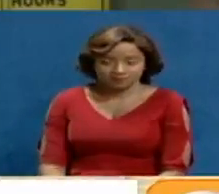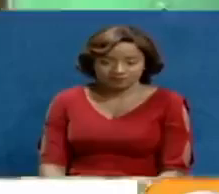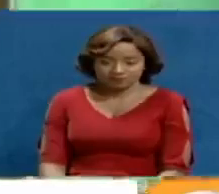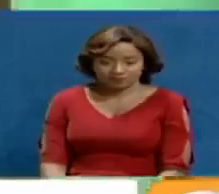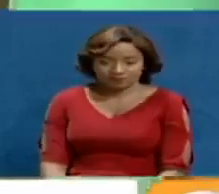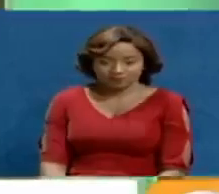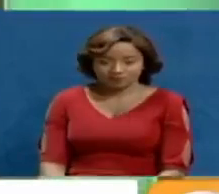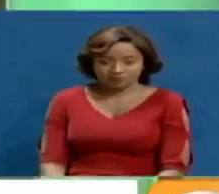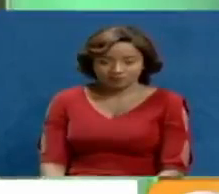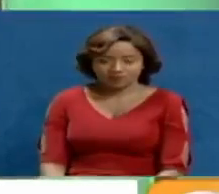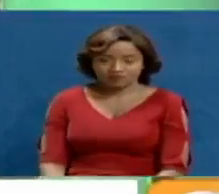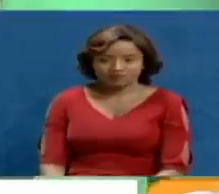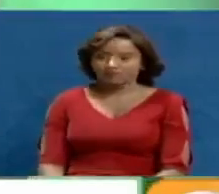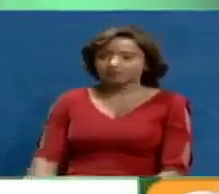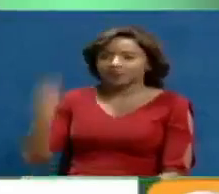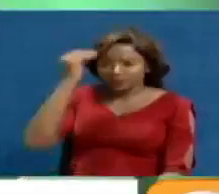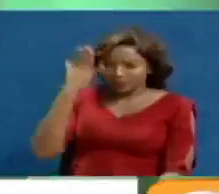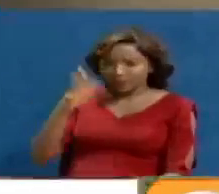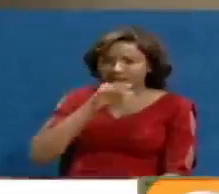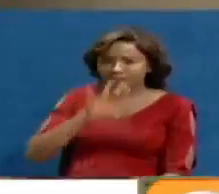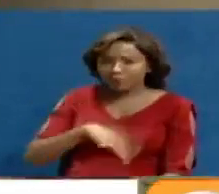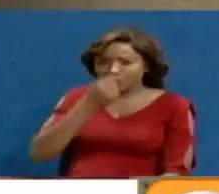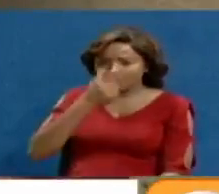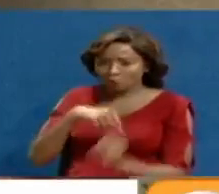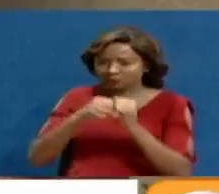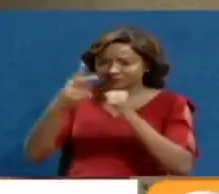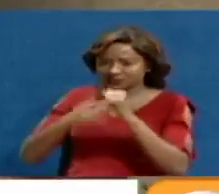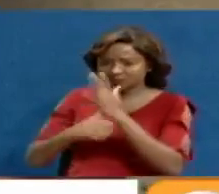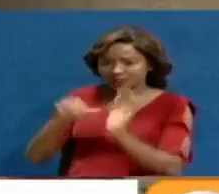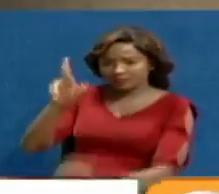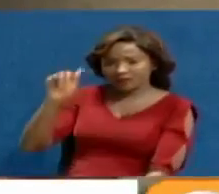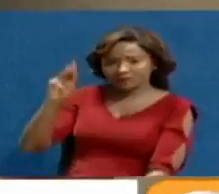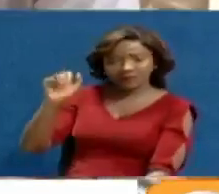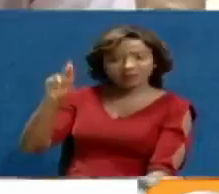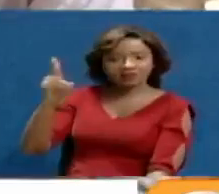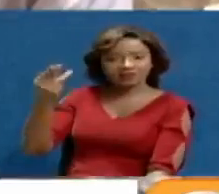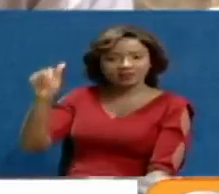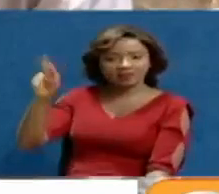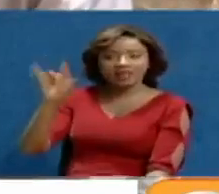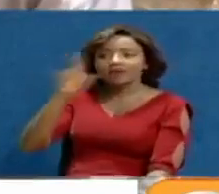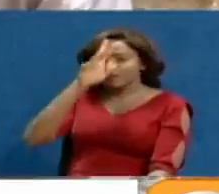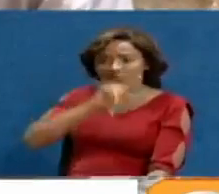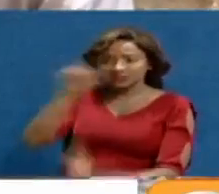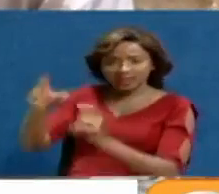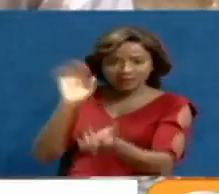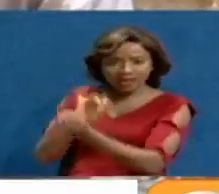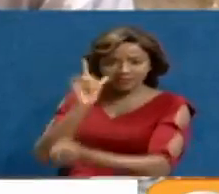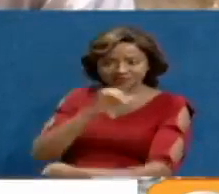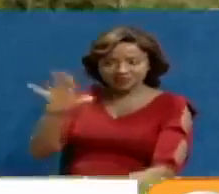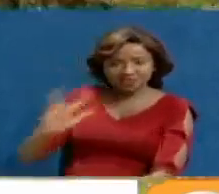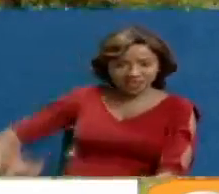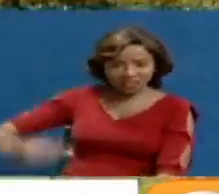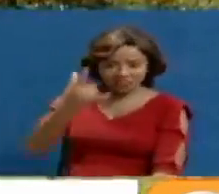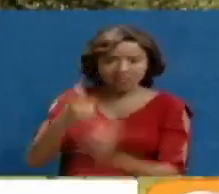Elsewhere, the autopsy results of Ramadan Bakari, the 17-year-old boy who was allegedly arrested by police officers in